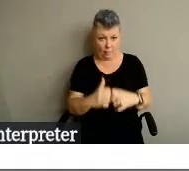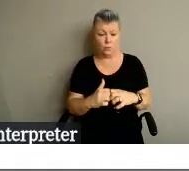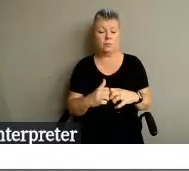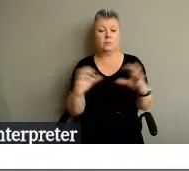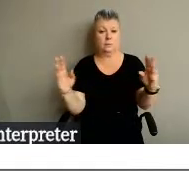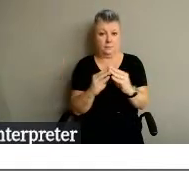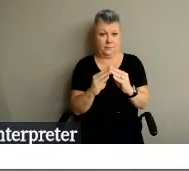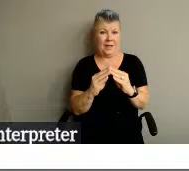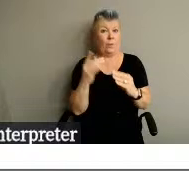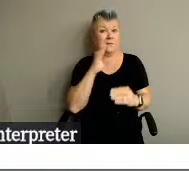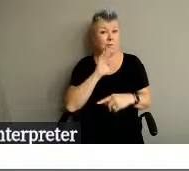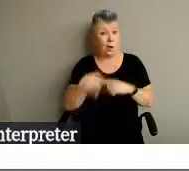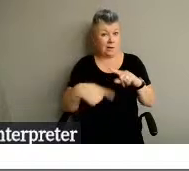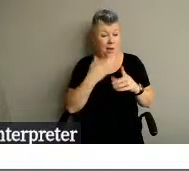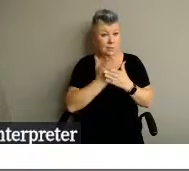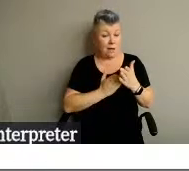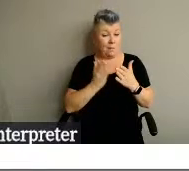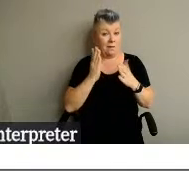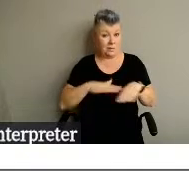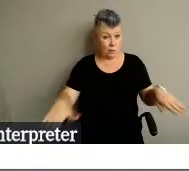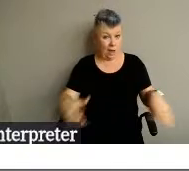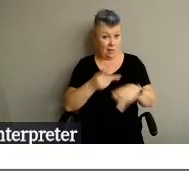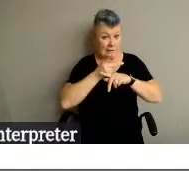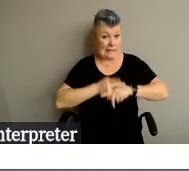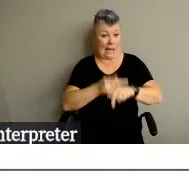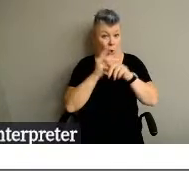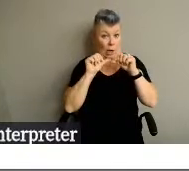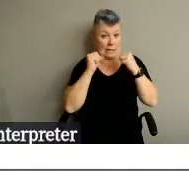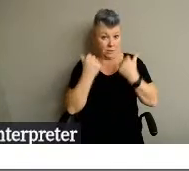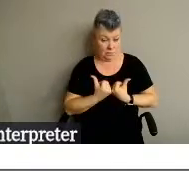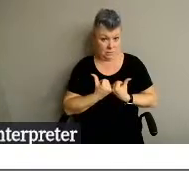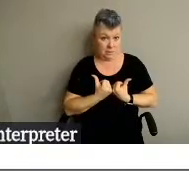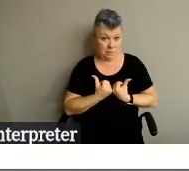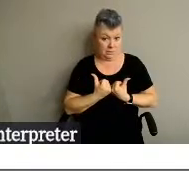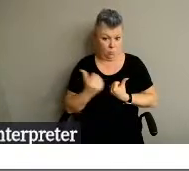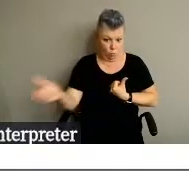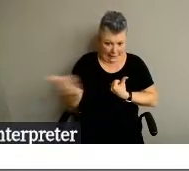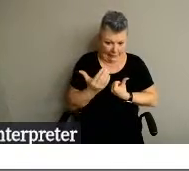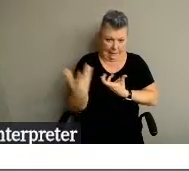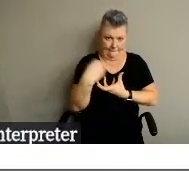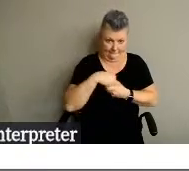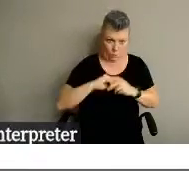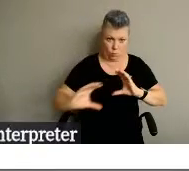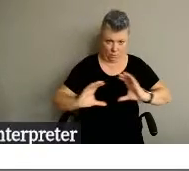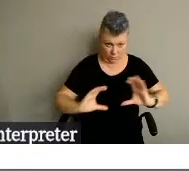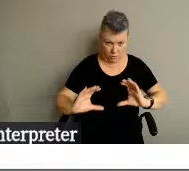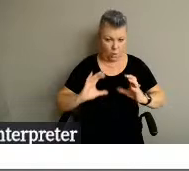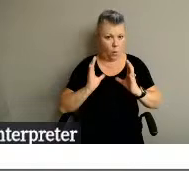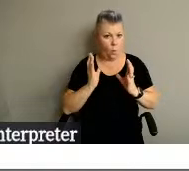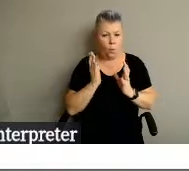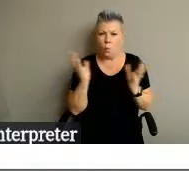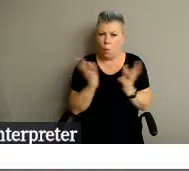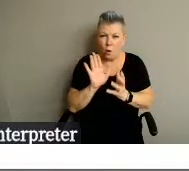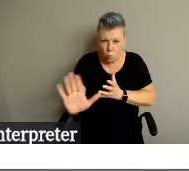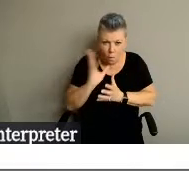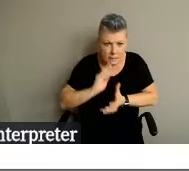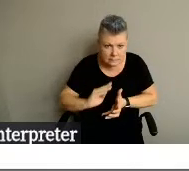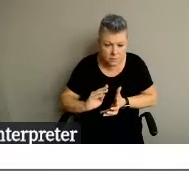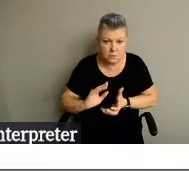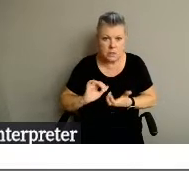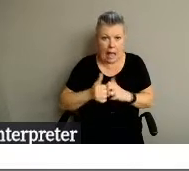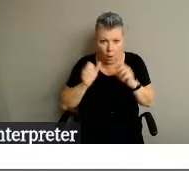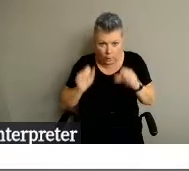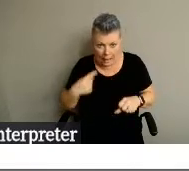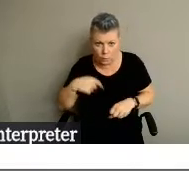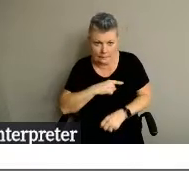child care agencies and bringing them to the table to talk about what are your experiences with us, how can we improve, and then how can